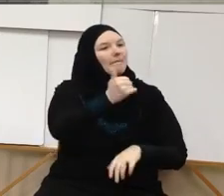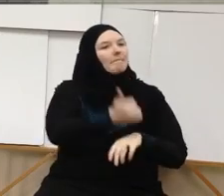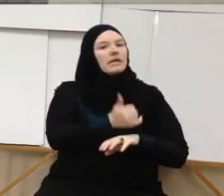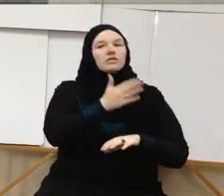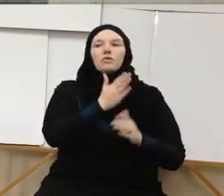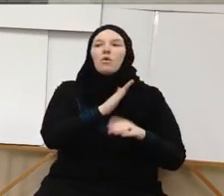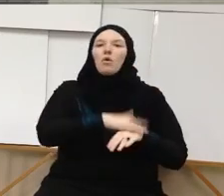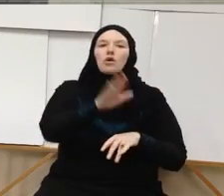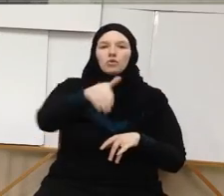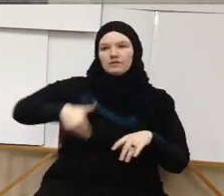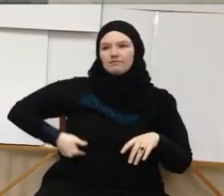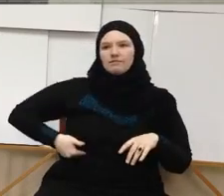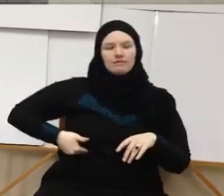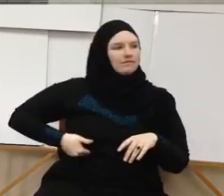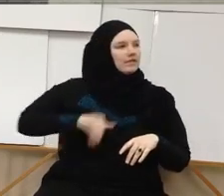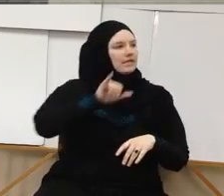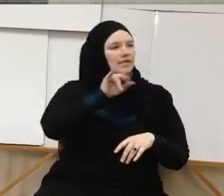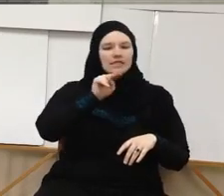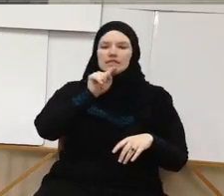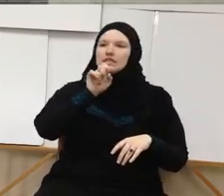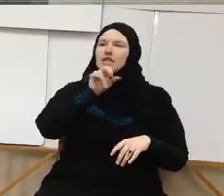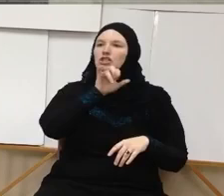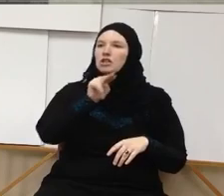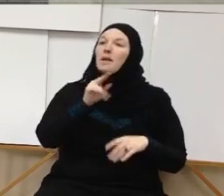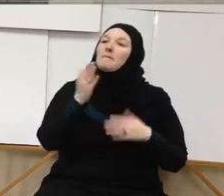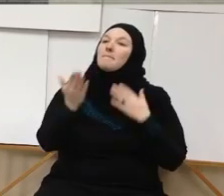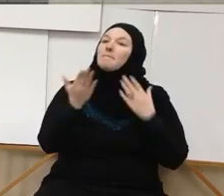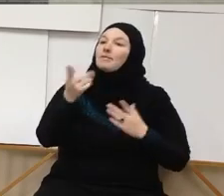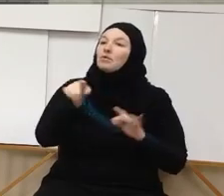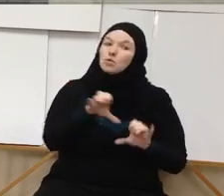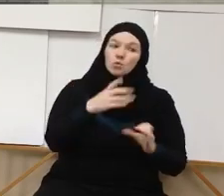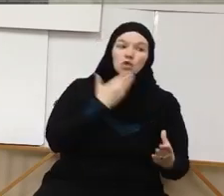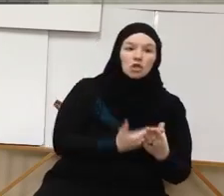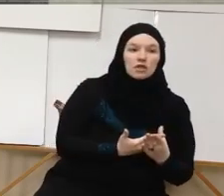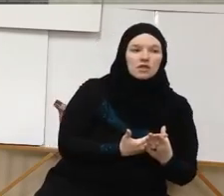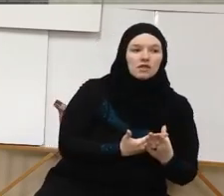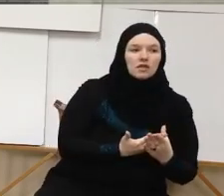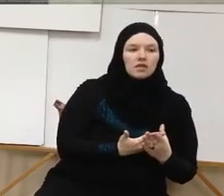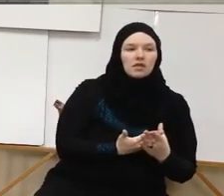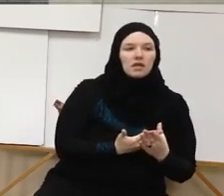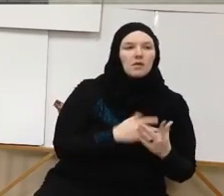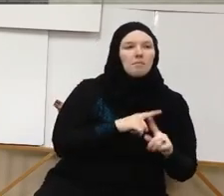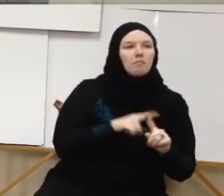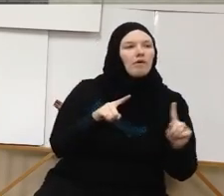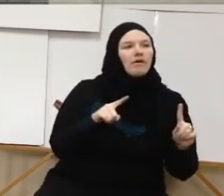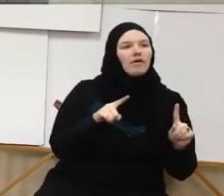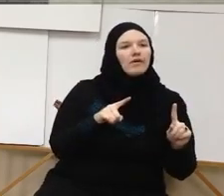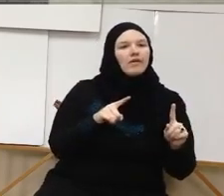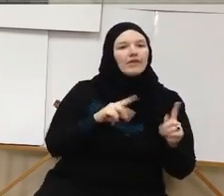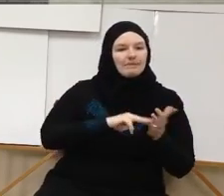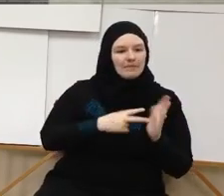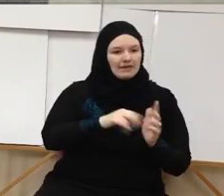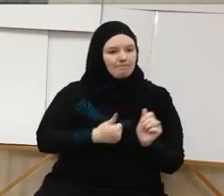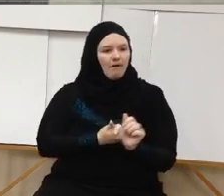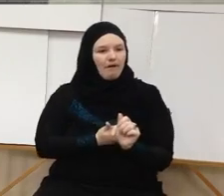intention. You may do something good, but the intention is not pure for Allah, you may not get